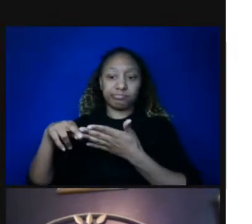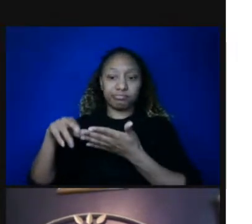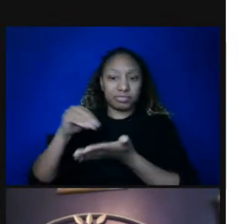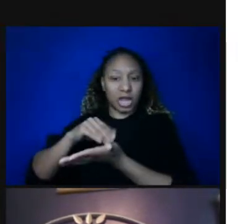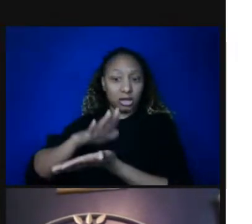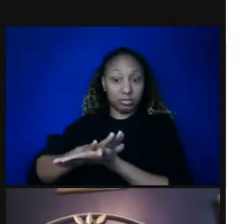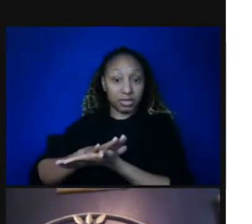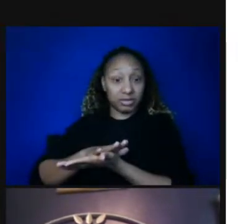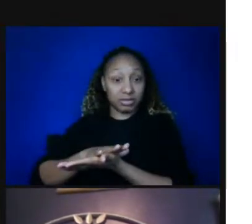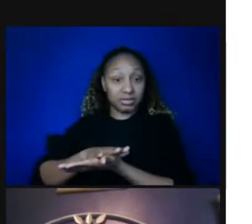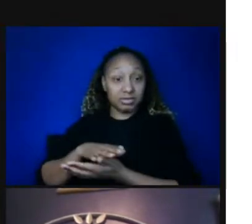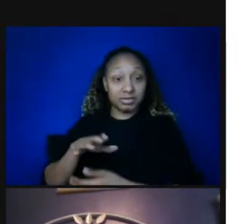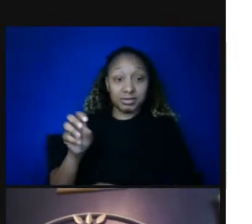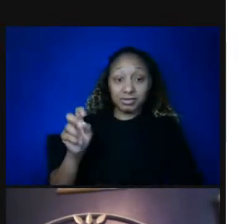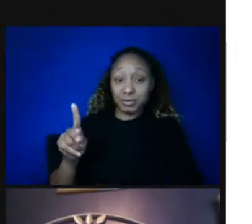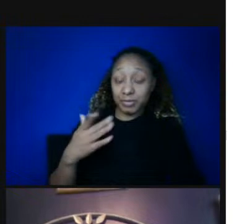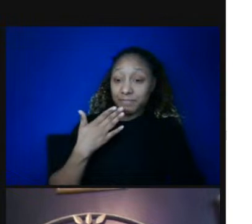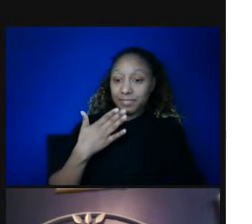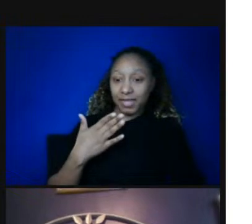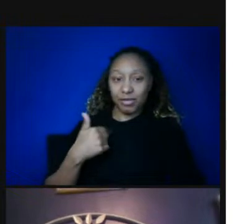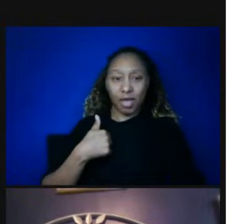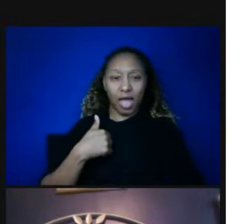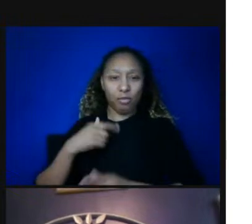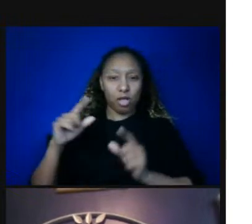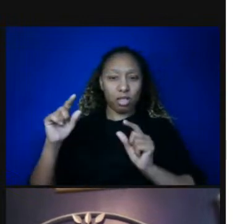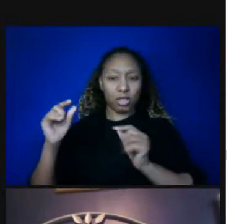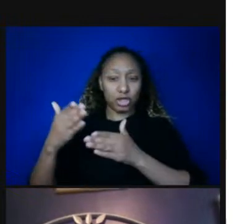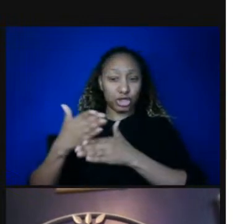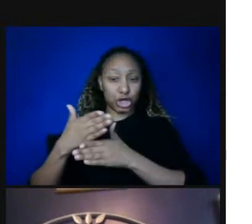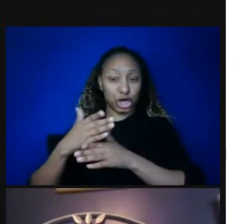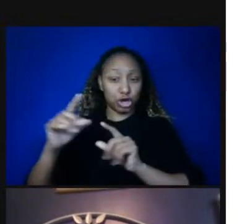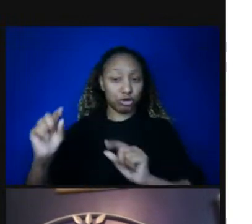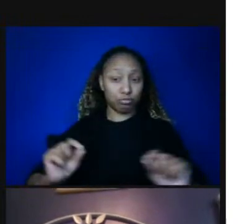okay, thank you. I'm going to share my screen.